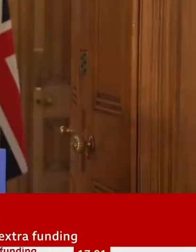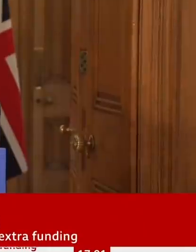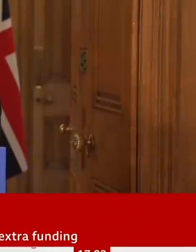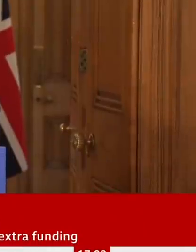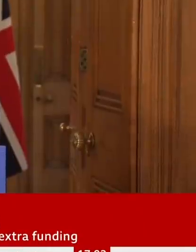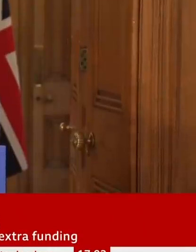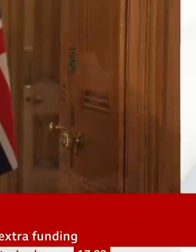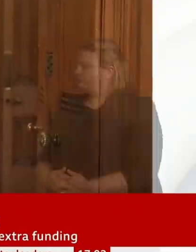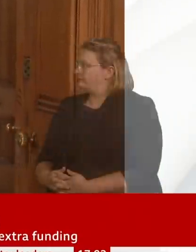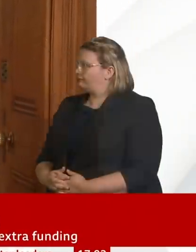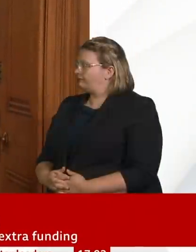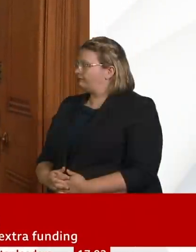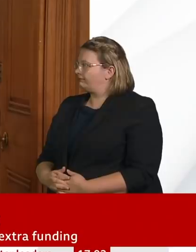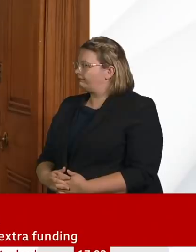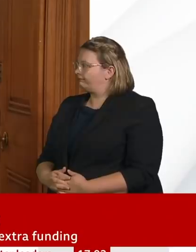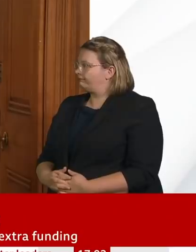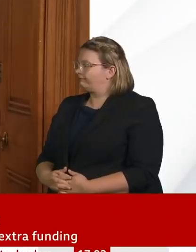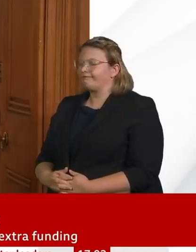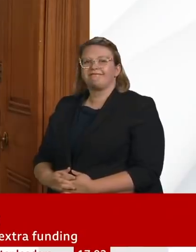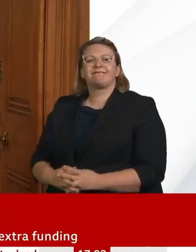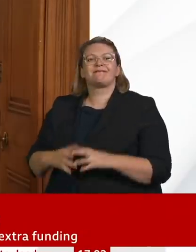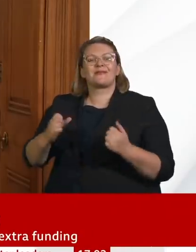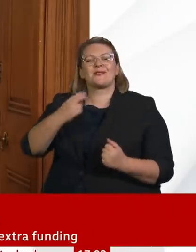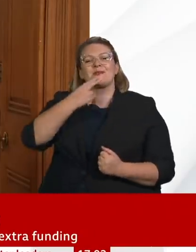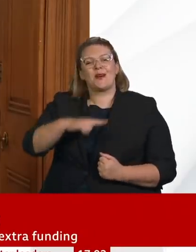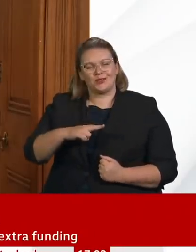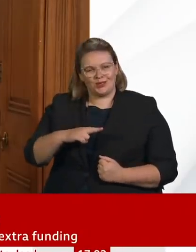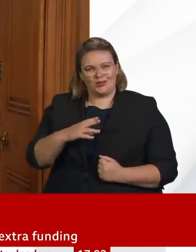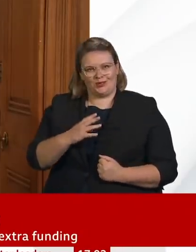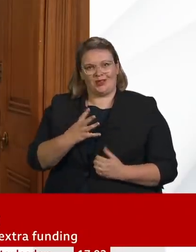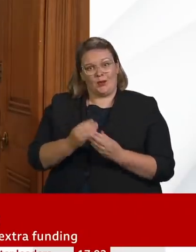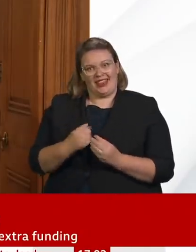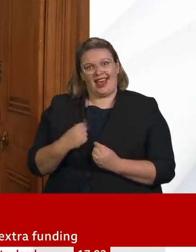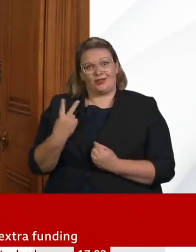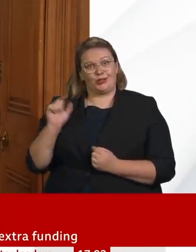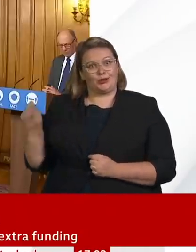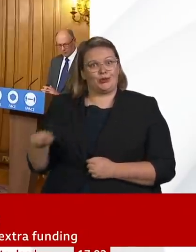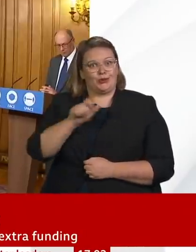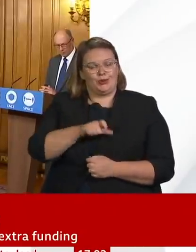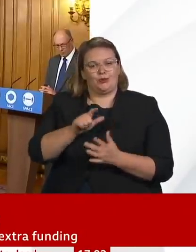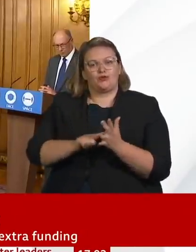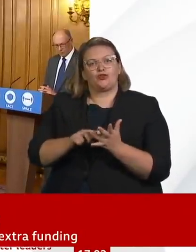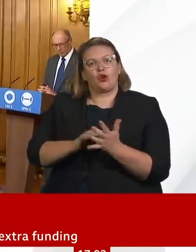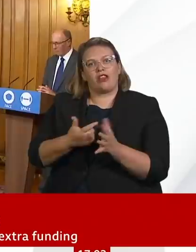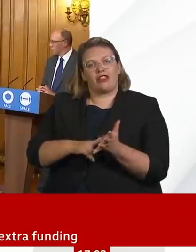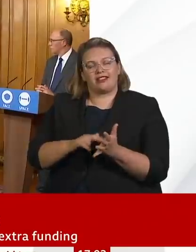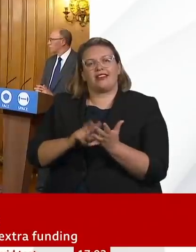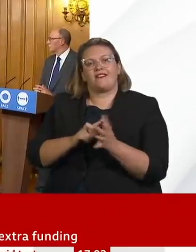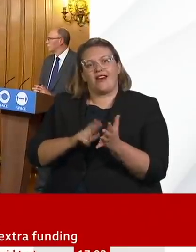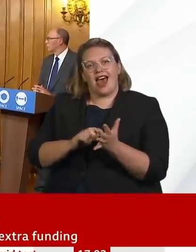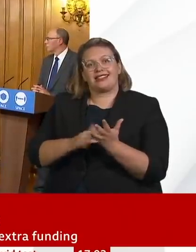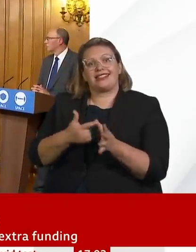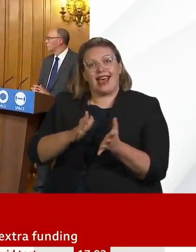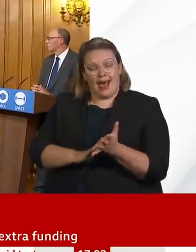NHS England. I'm joined by Steve Powis of NHS England and Jonathan Van-Tam, Deputy Chief